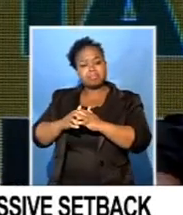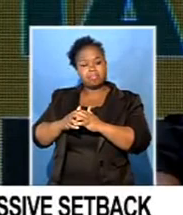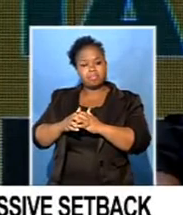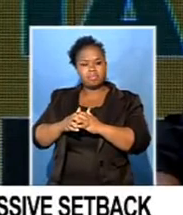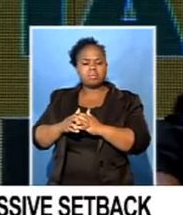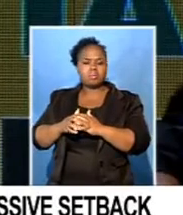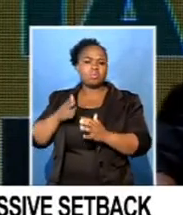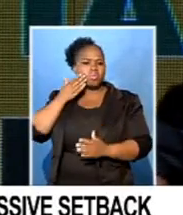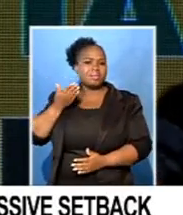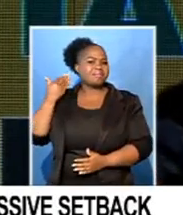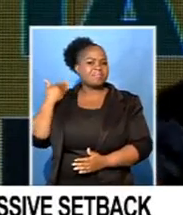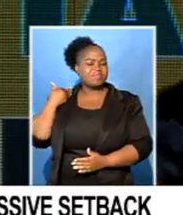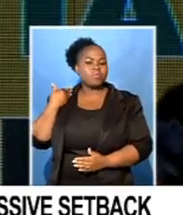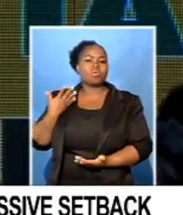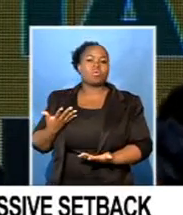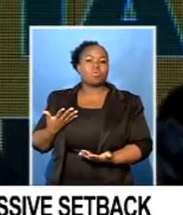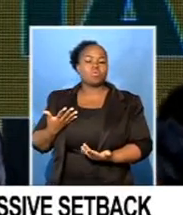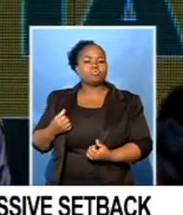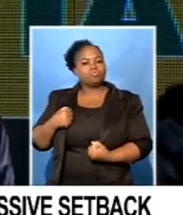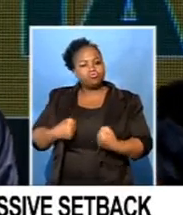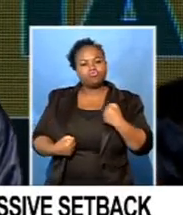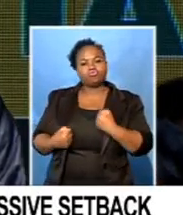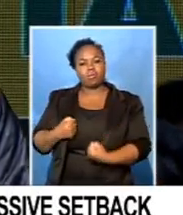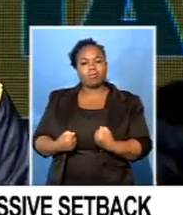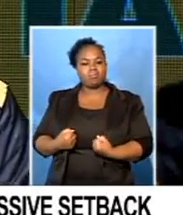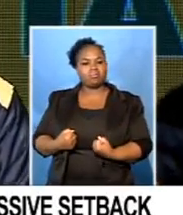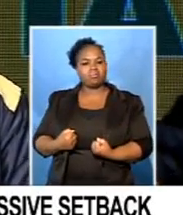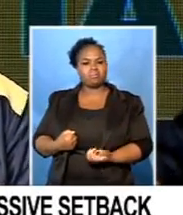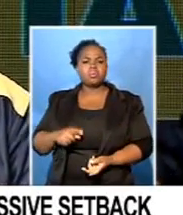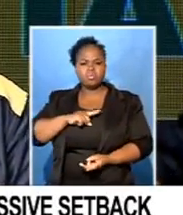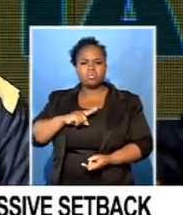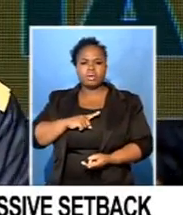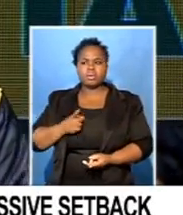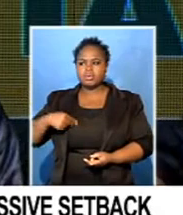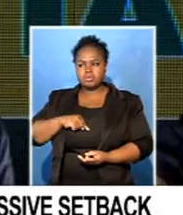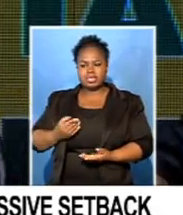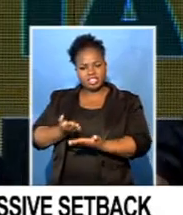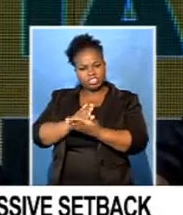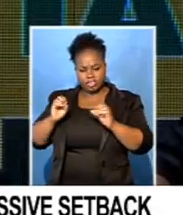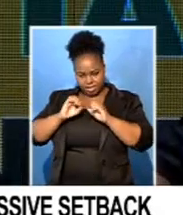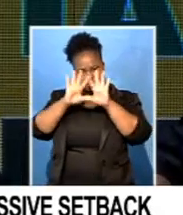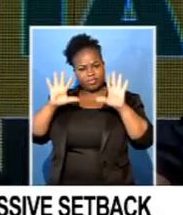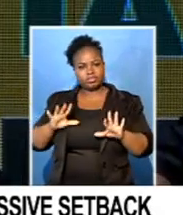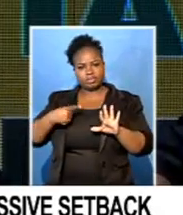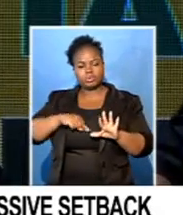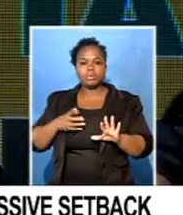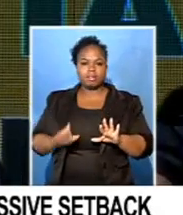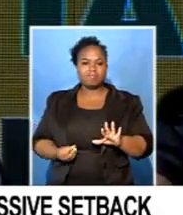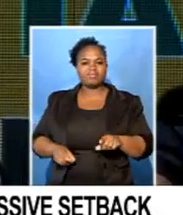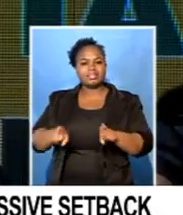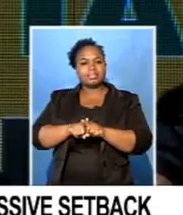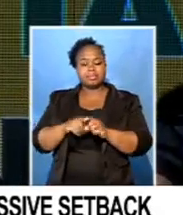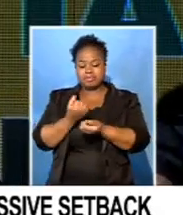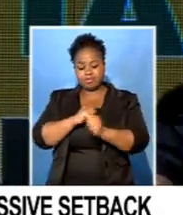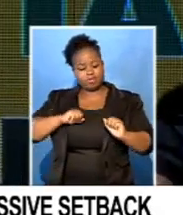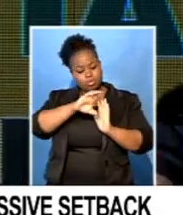out of struggle and out of a shared vision as articulated in the